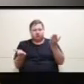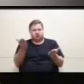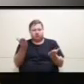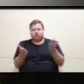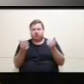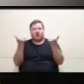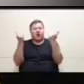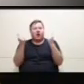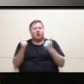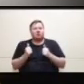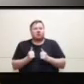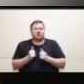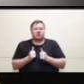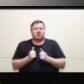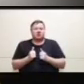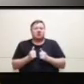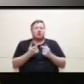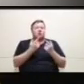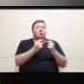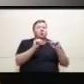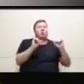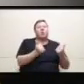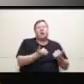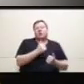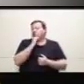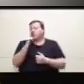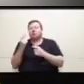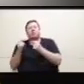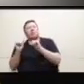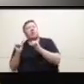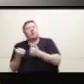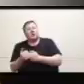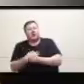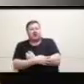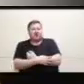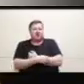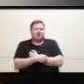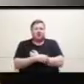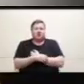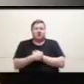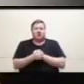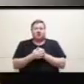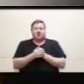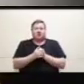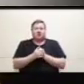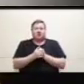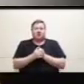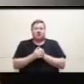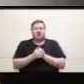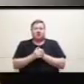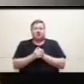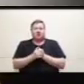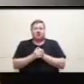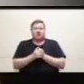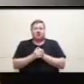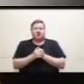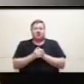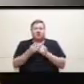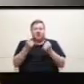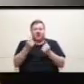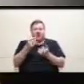with a question of whether you did well or you didn't do well. You can buy the whole country with the amount of money you